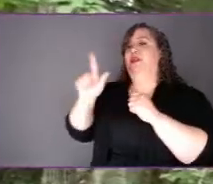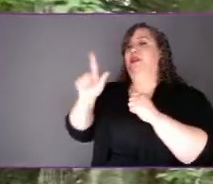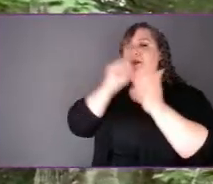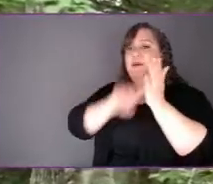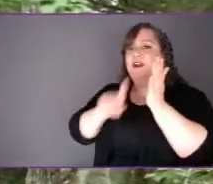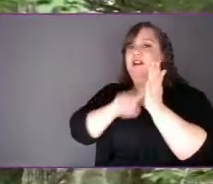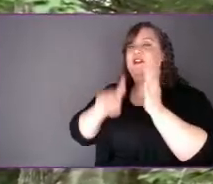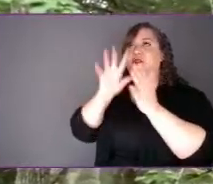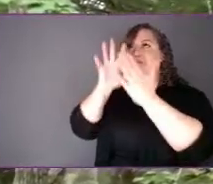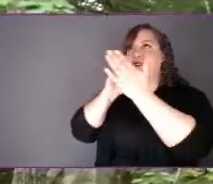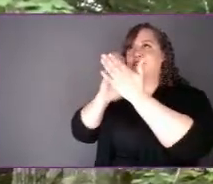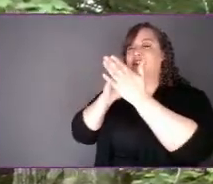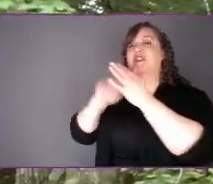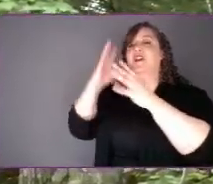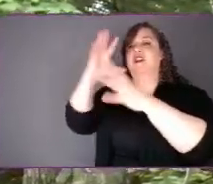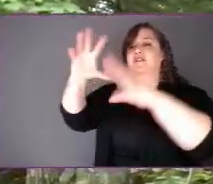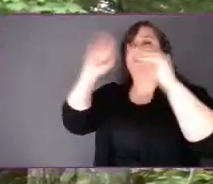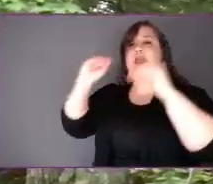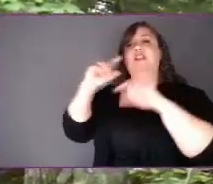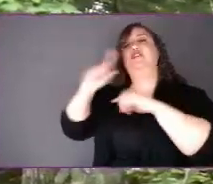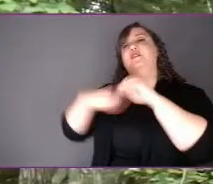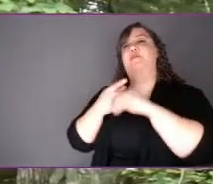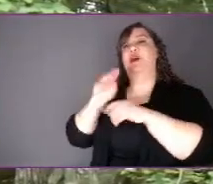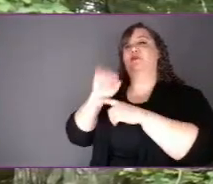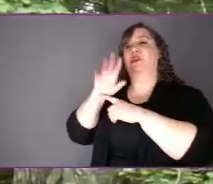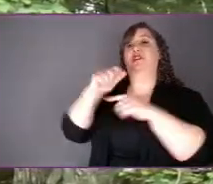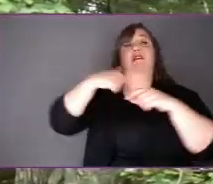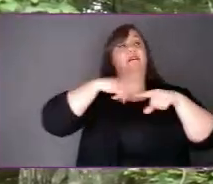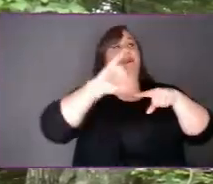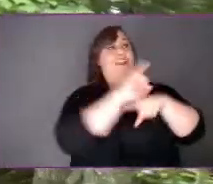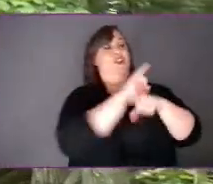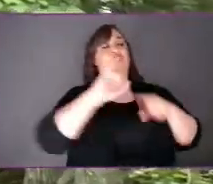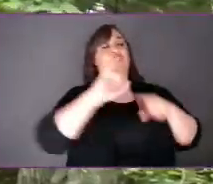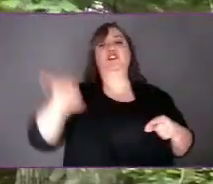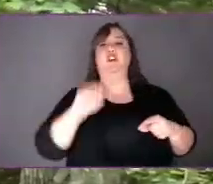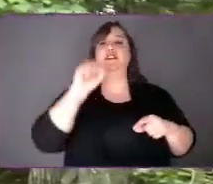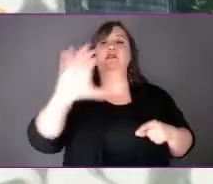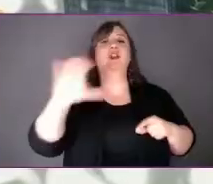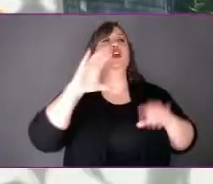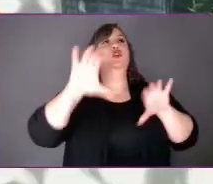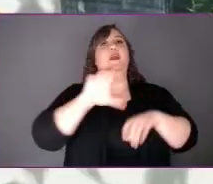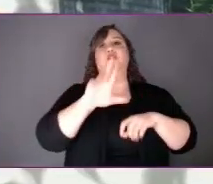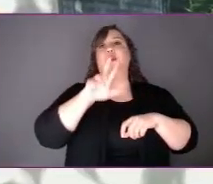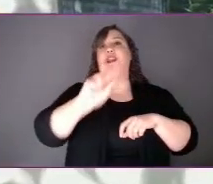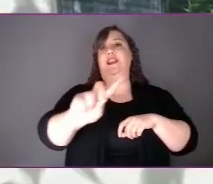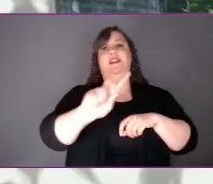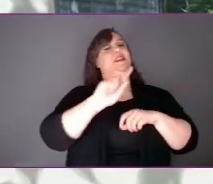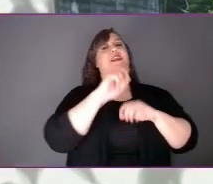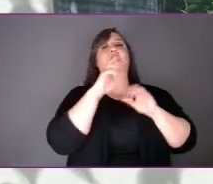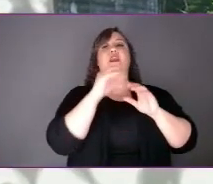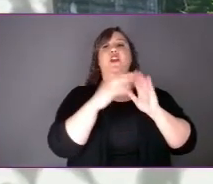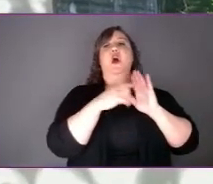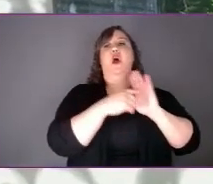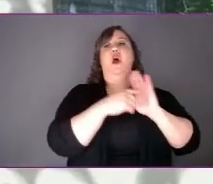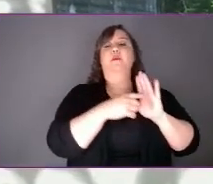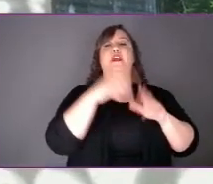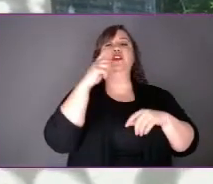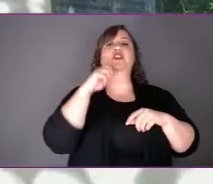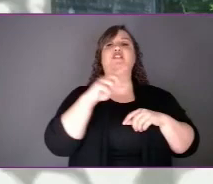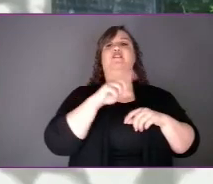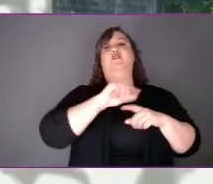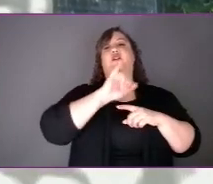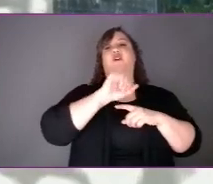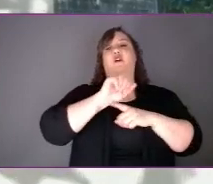an intern at Johnson Space Center doing 3D modeling and animation for the Artemis program. I'm interning at the Goddard Space Flight